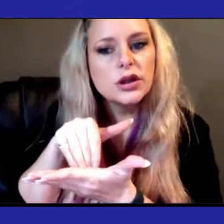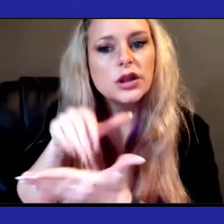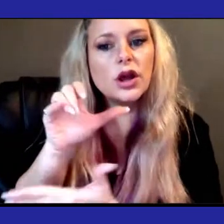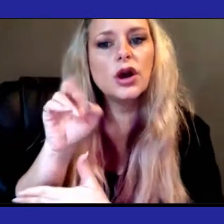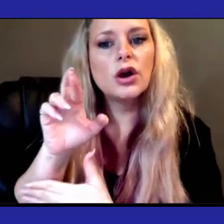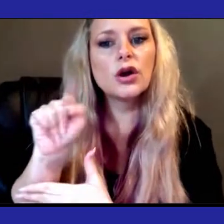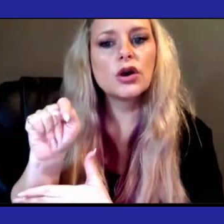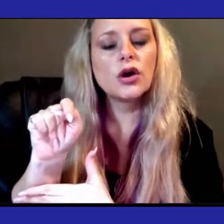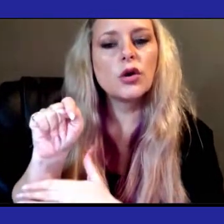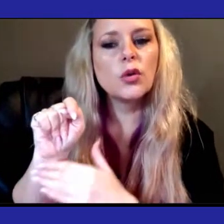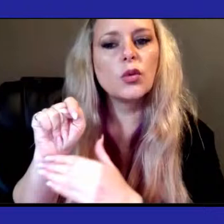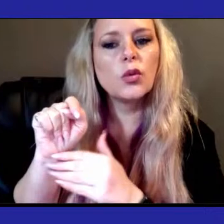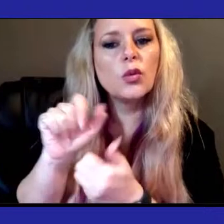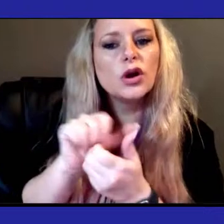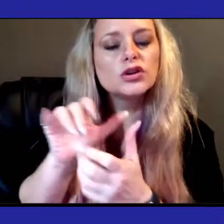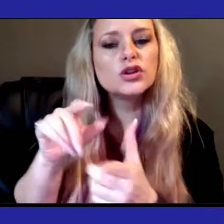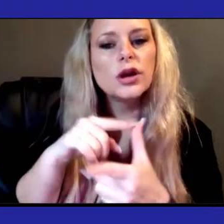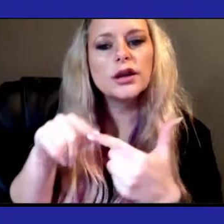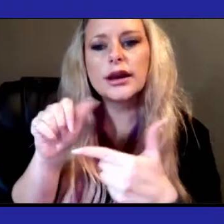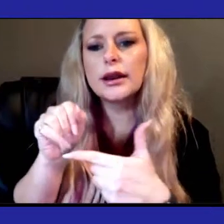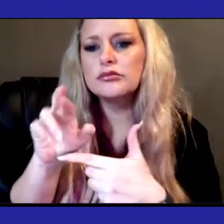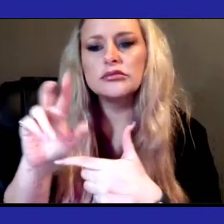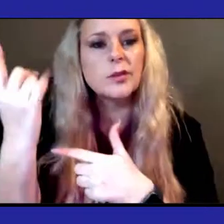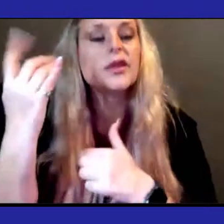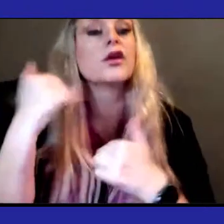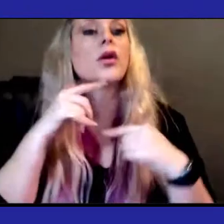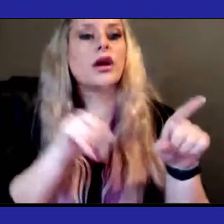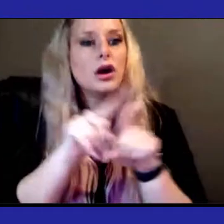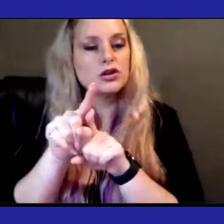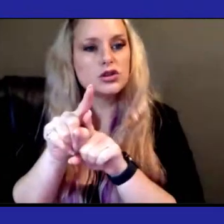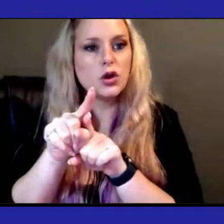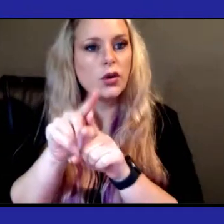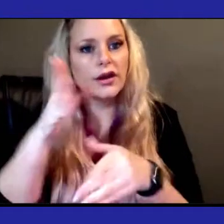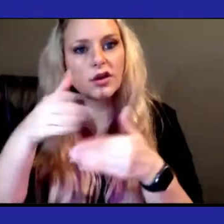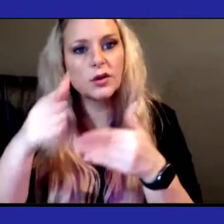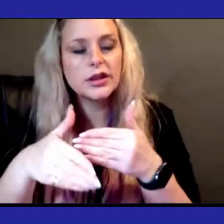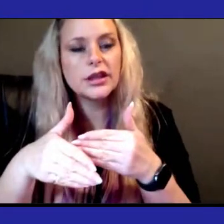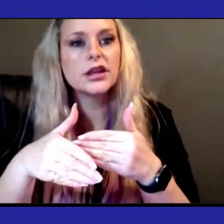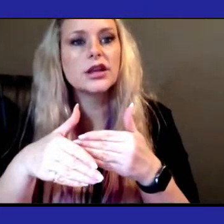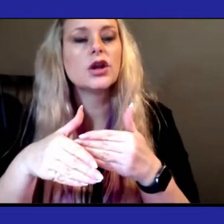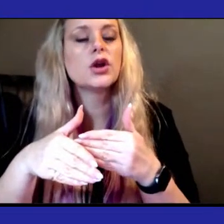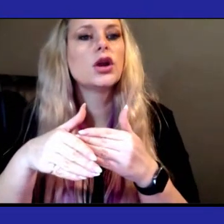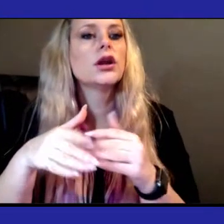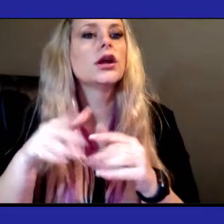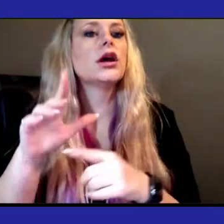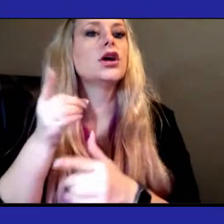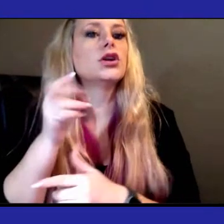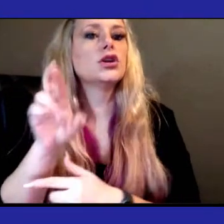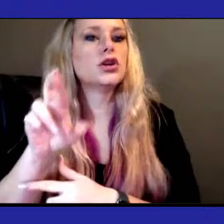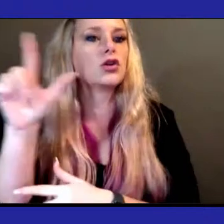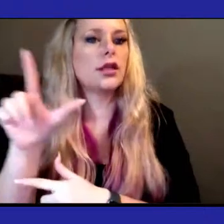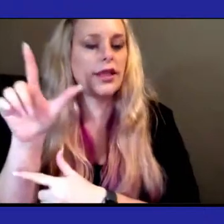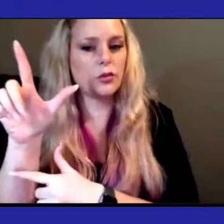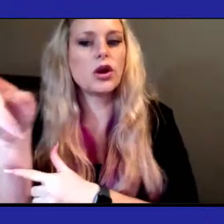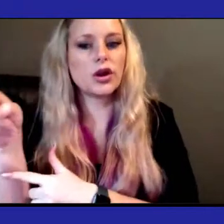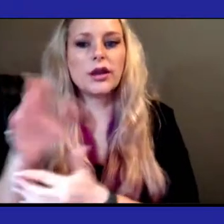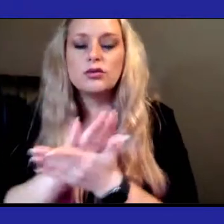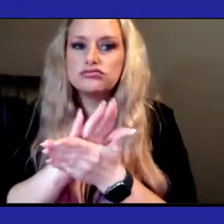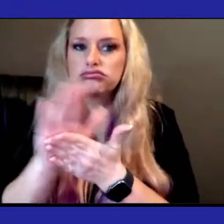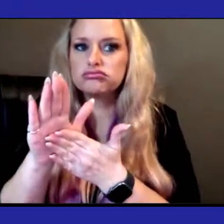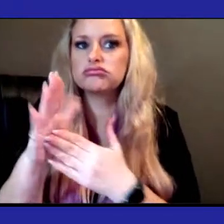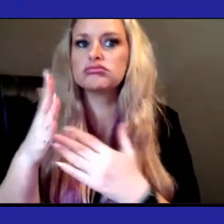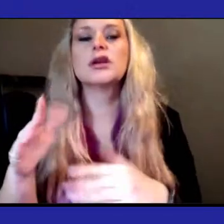unit. At Lincoln, we have completed our new Lincoln Doctors Library. It came out very nice. As well as our